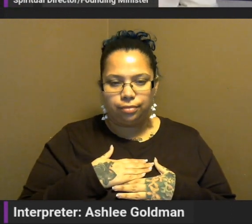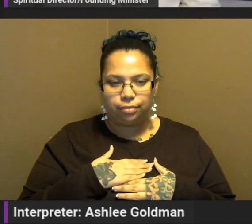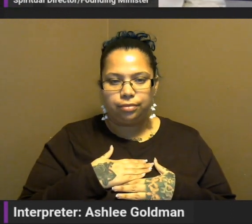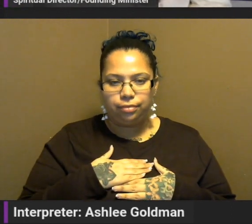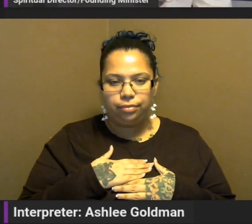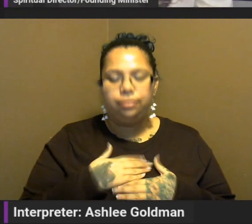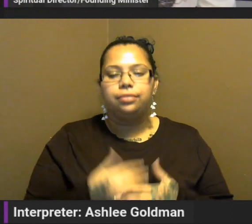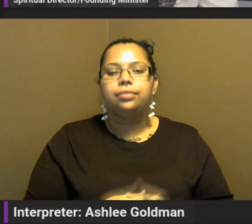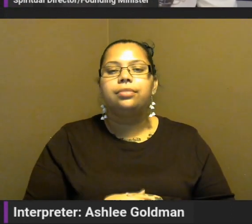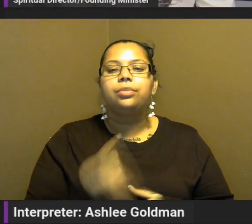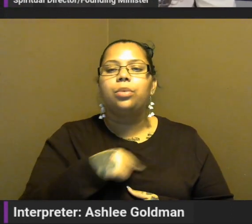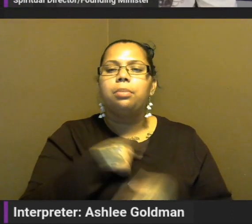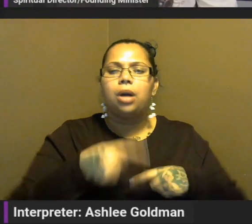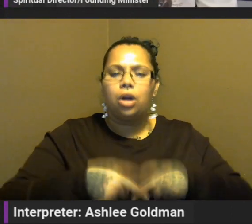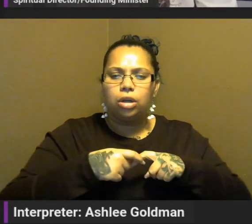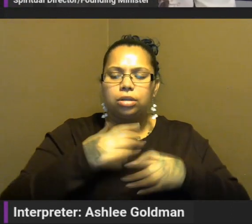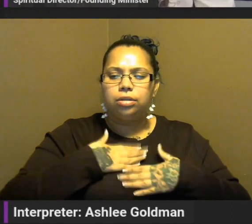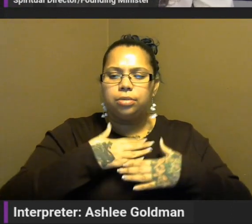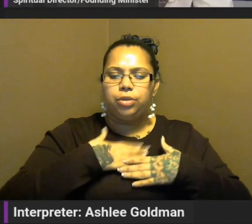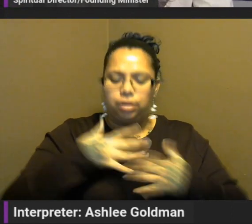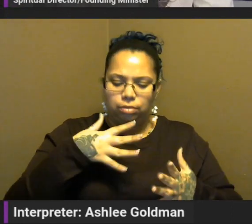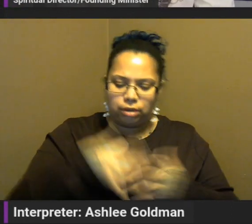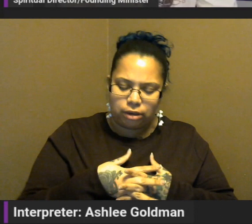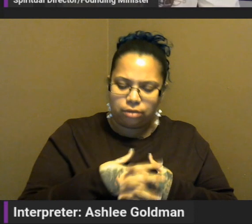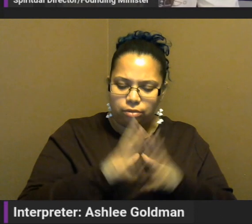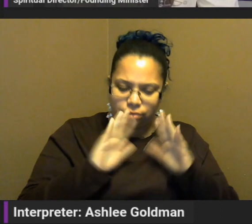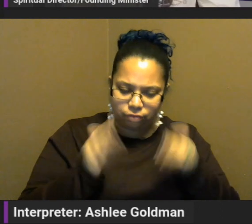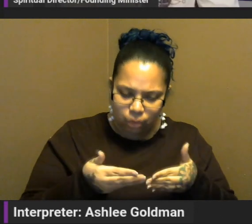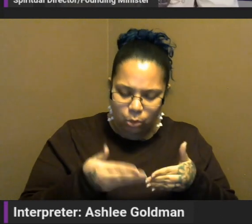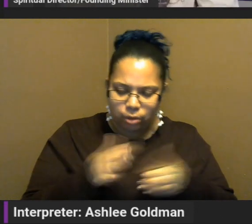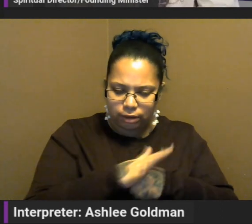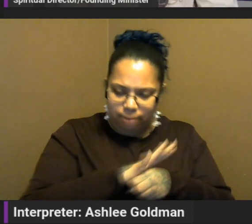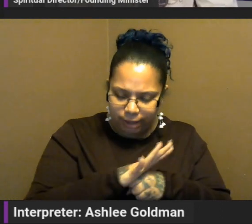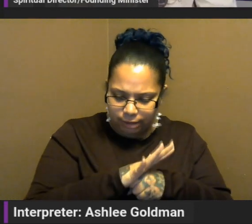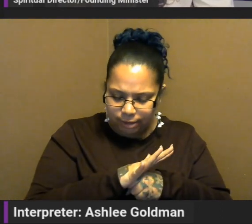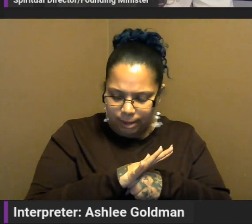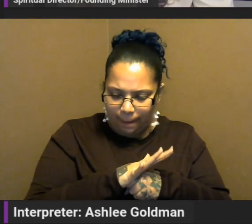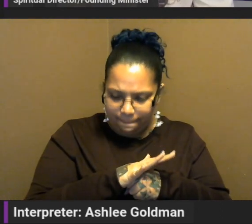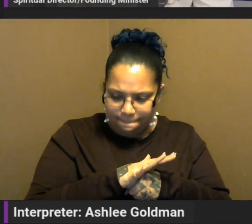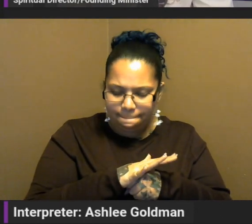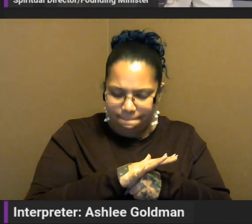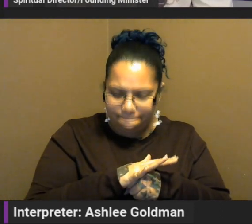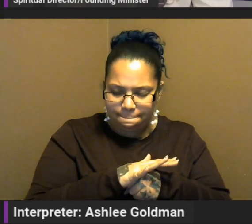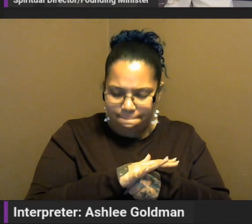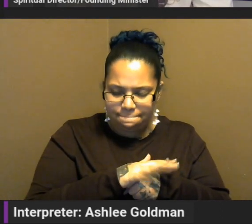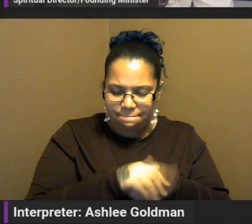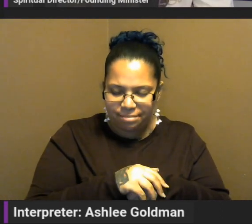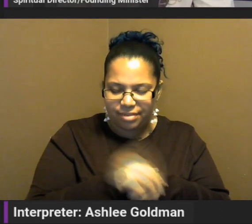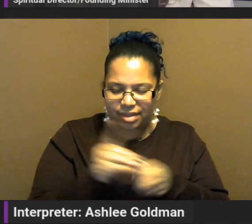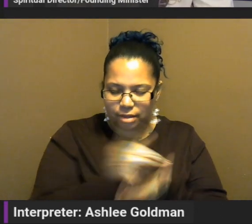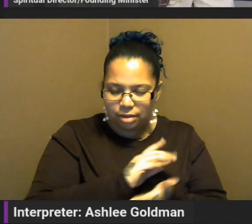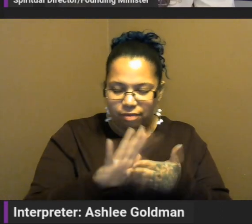And so we pause, we breathe, we anchor and ground into this space where the divine light